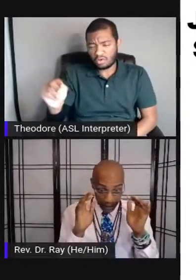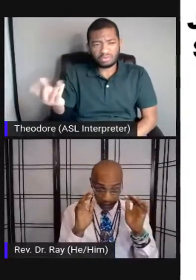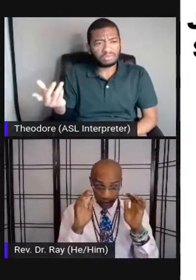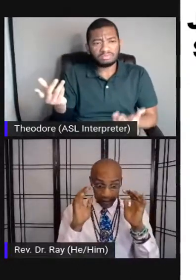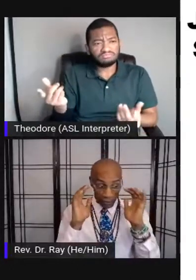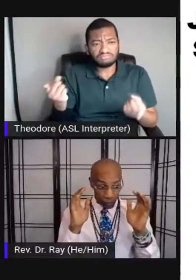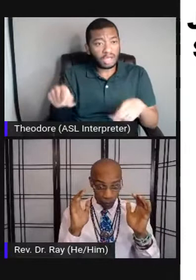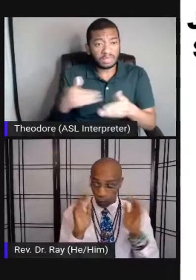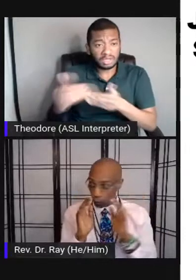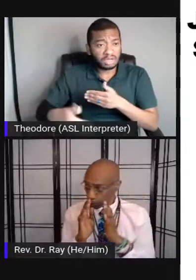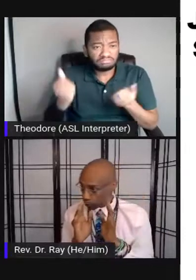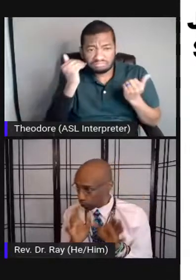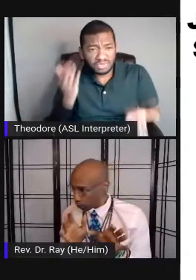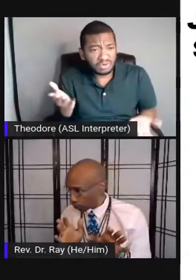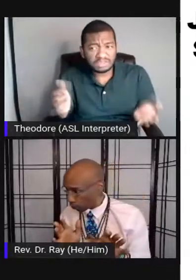And,